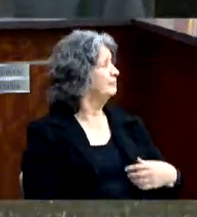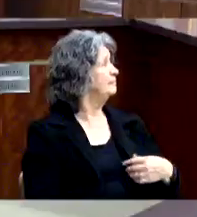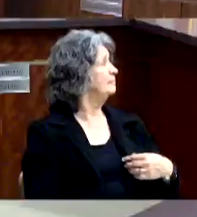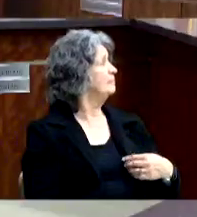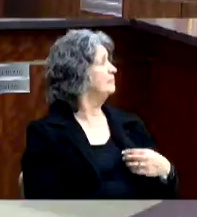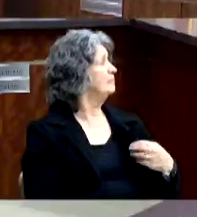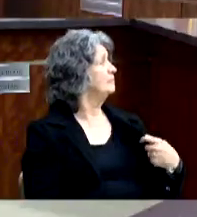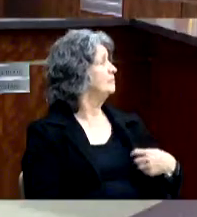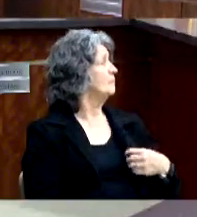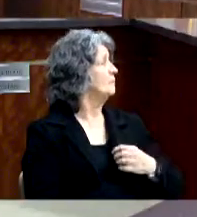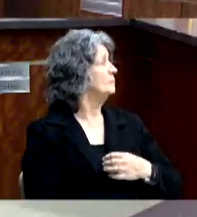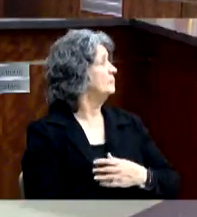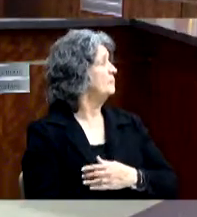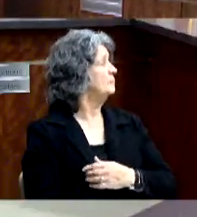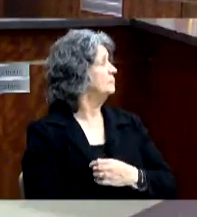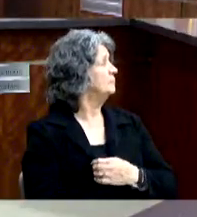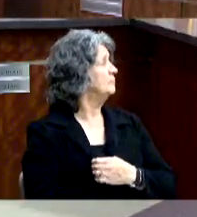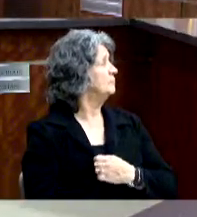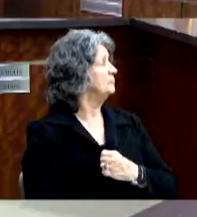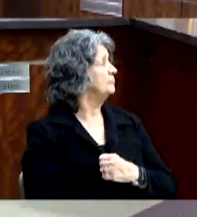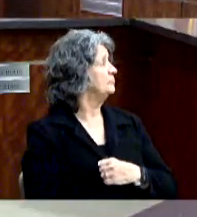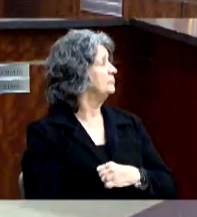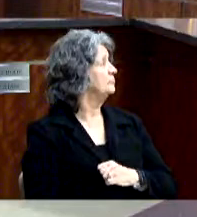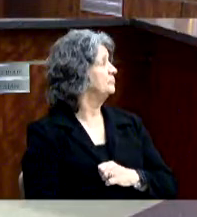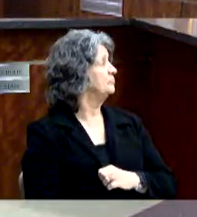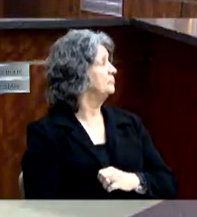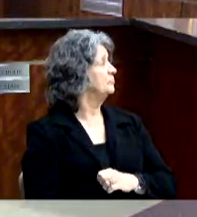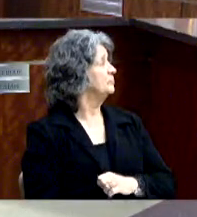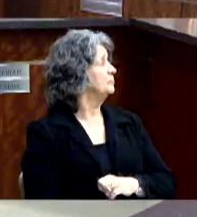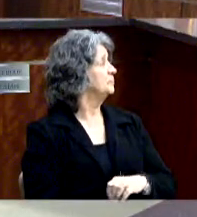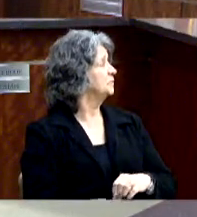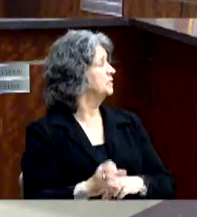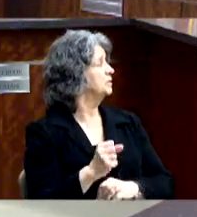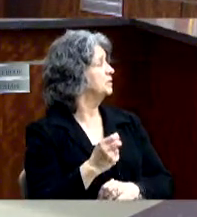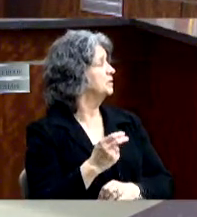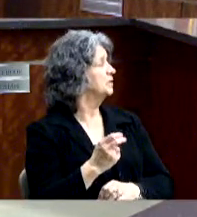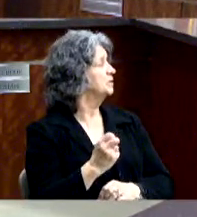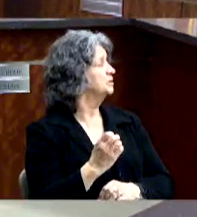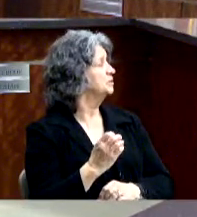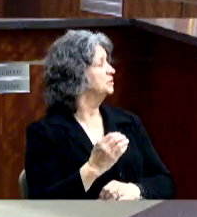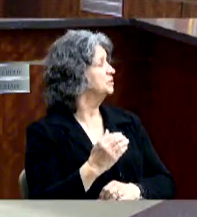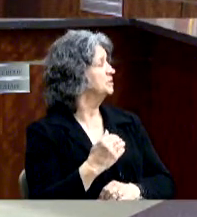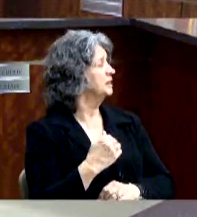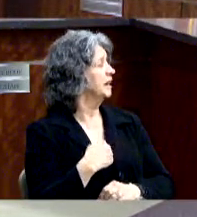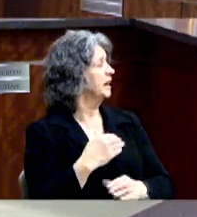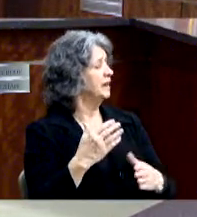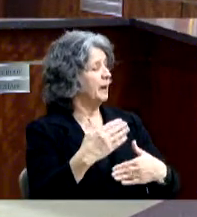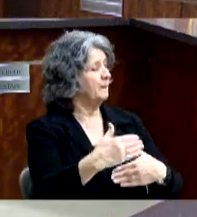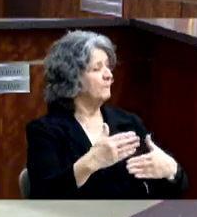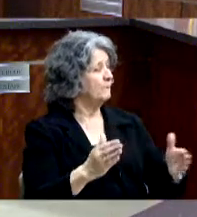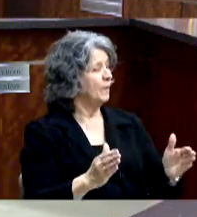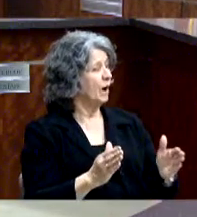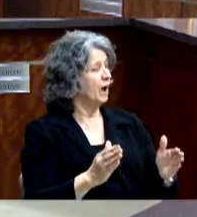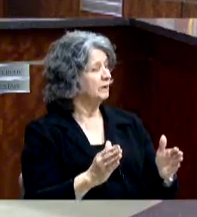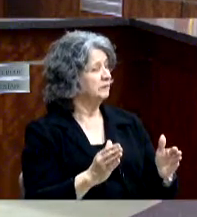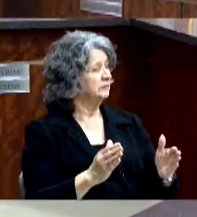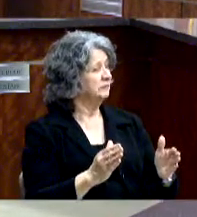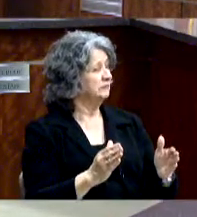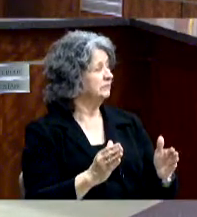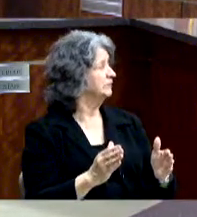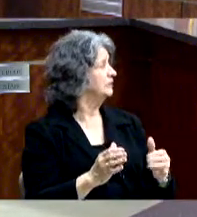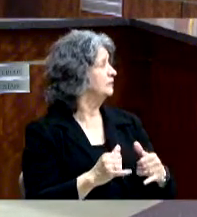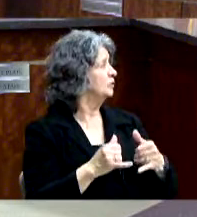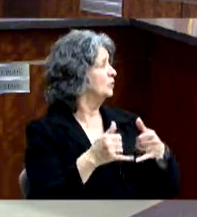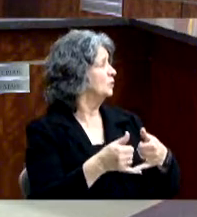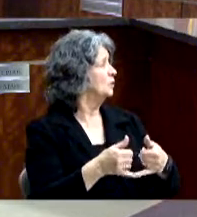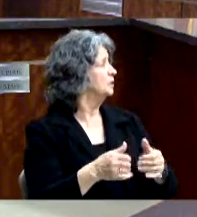wonderful trophies that she had received and her awards when she was a student there. Okay, Ms. Nicholas, Ms. Prairie,